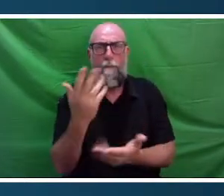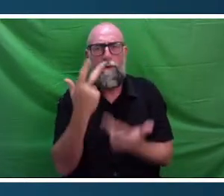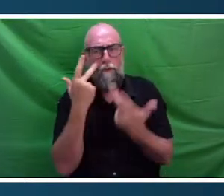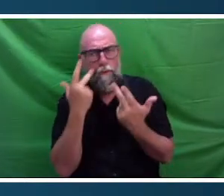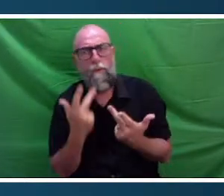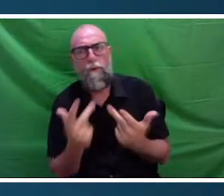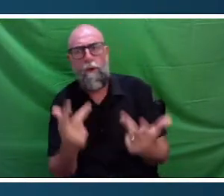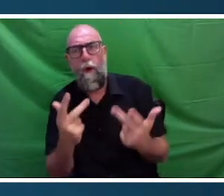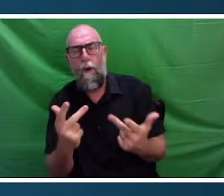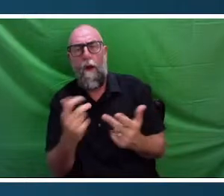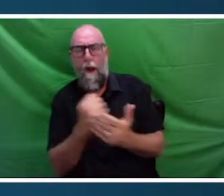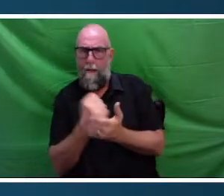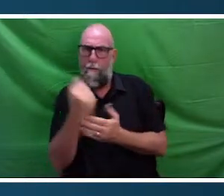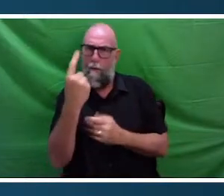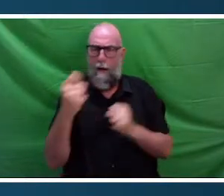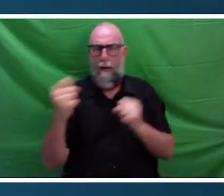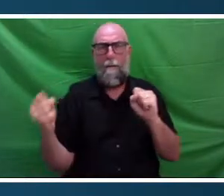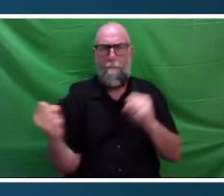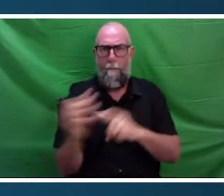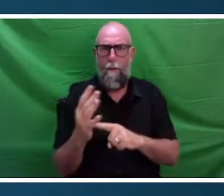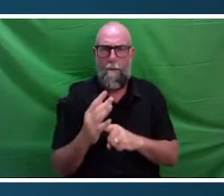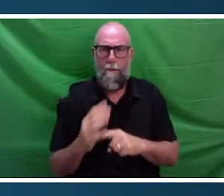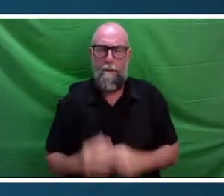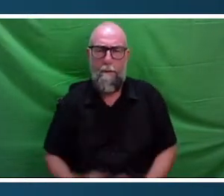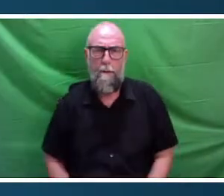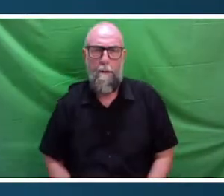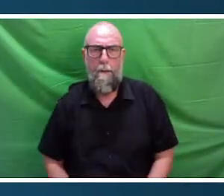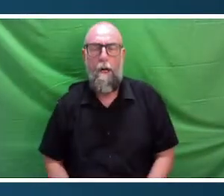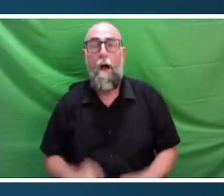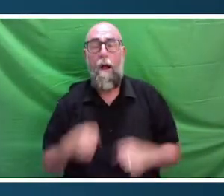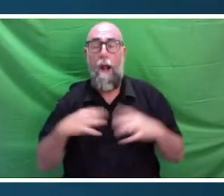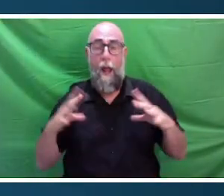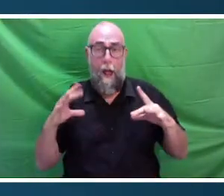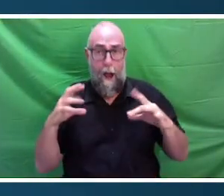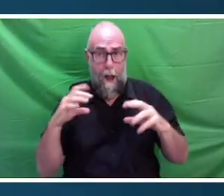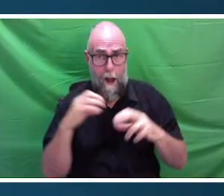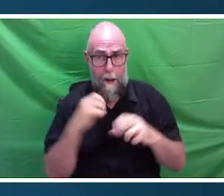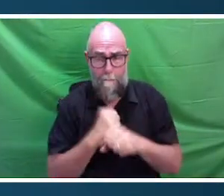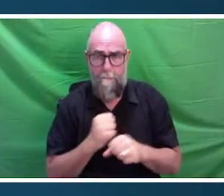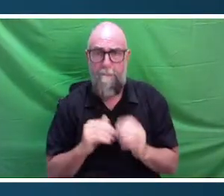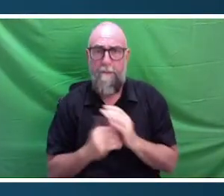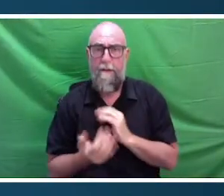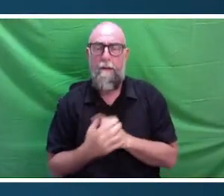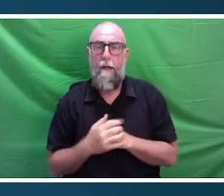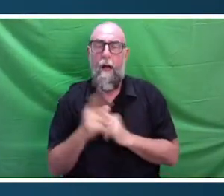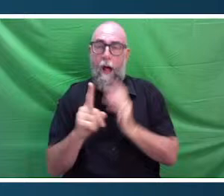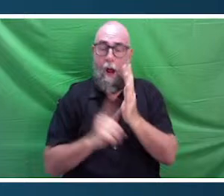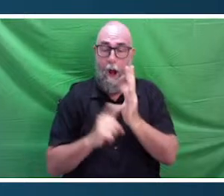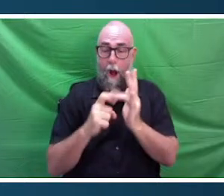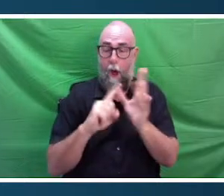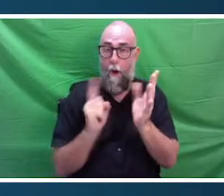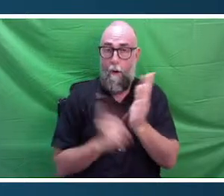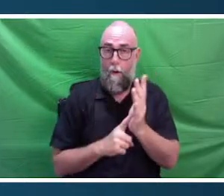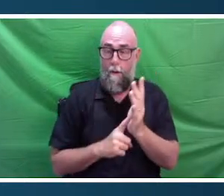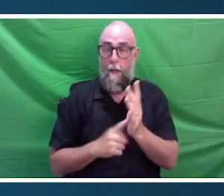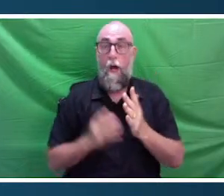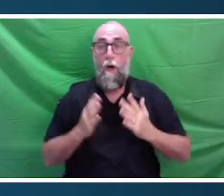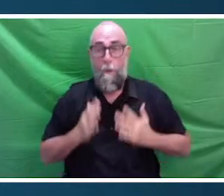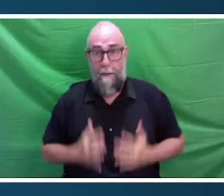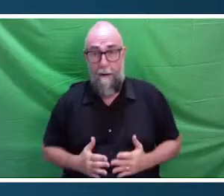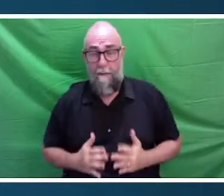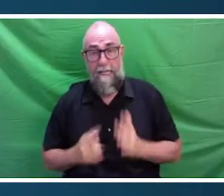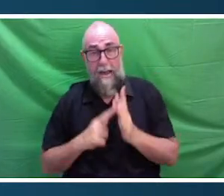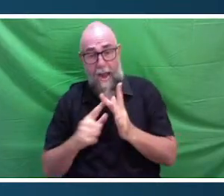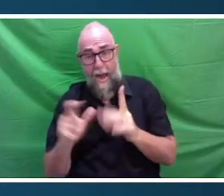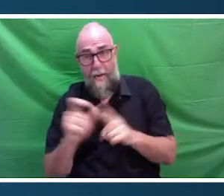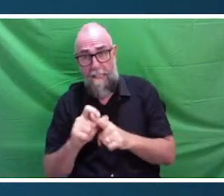utmost importance. To conclude, localization in humanitarian aid and development